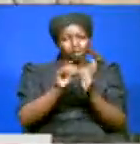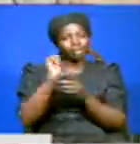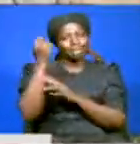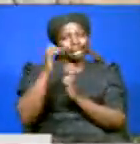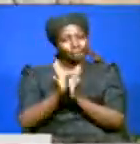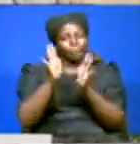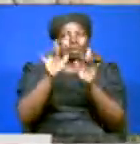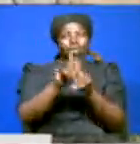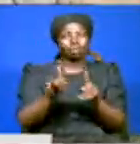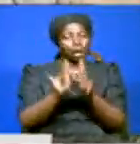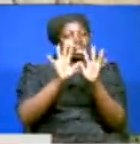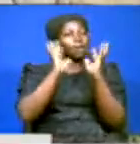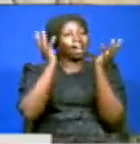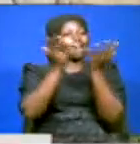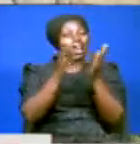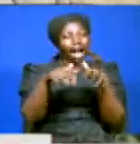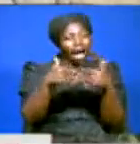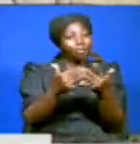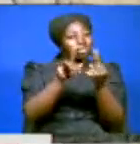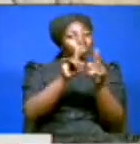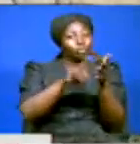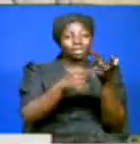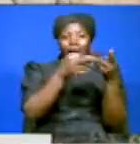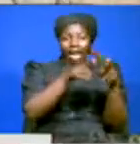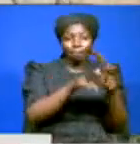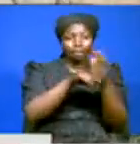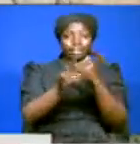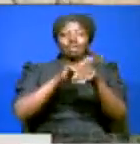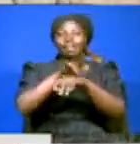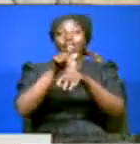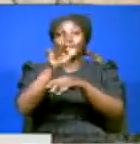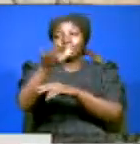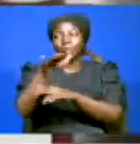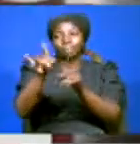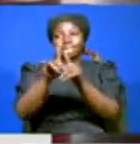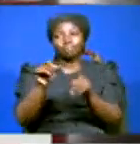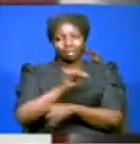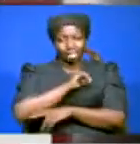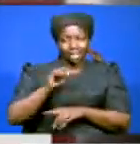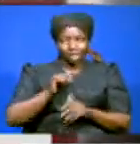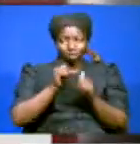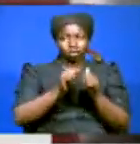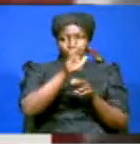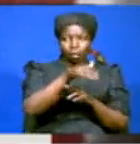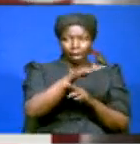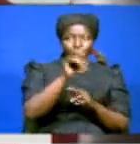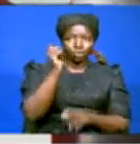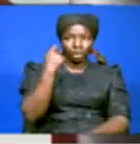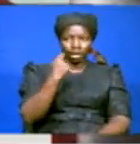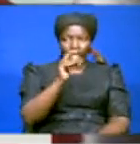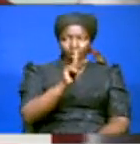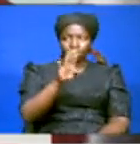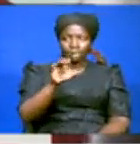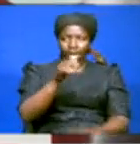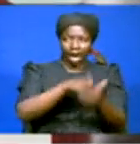world how and what is happening in the National Assembly and the Senate, which is the Parliament of Kenya. KBC Acting